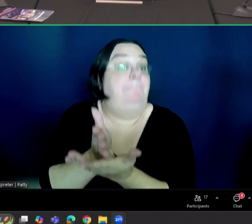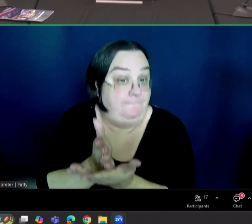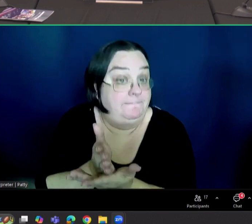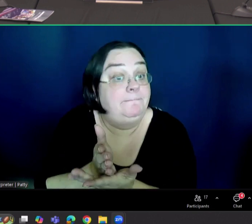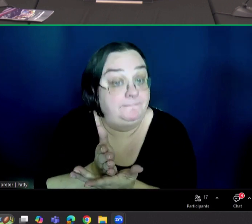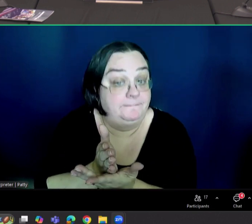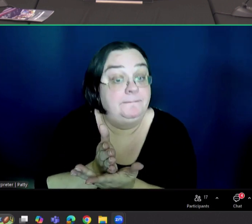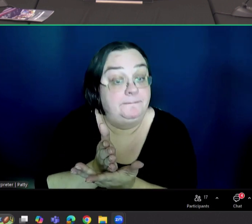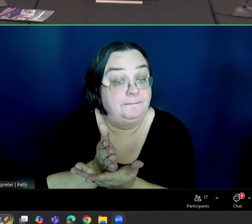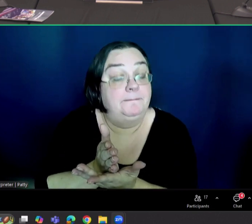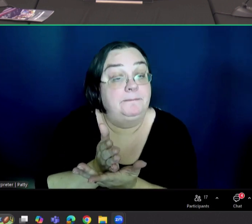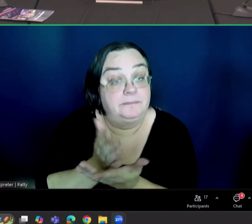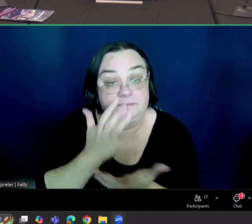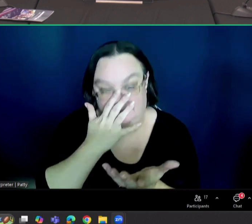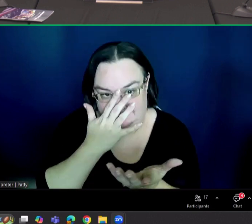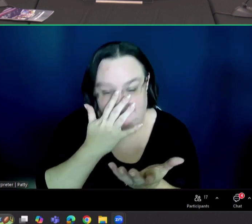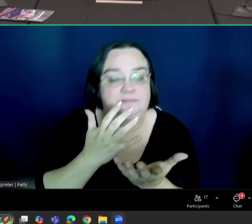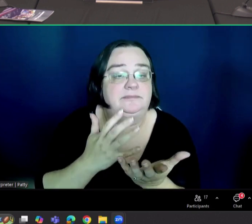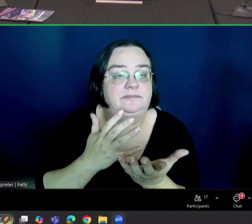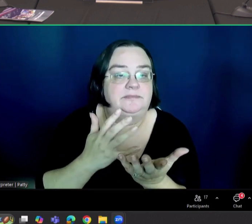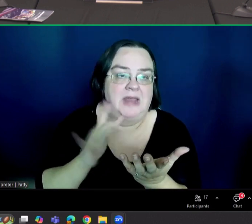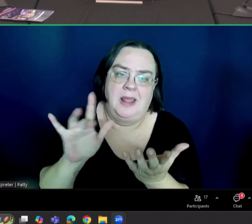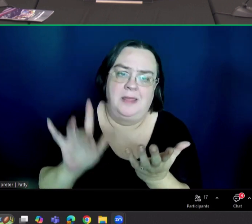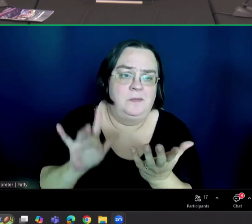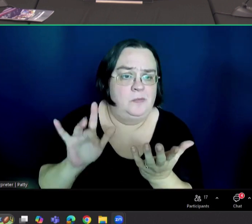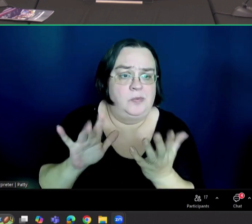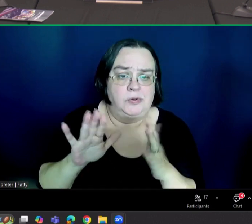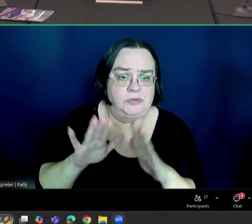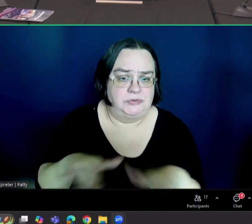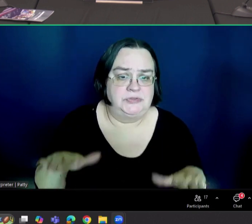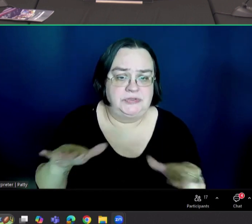And that the poor children in Riverdale Park